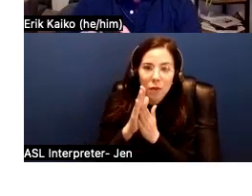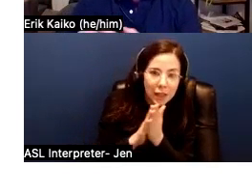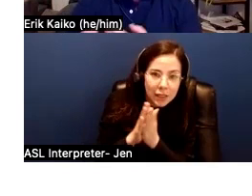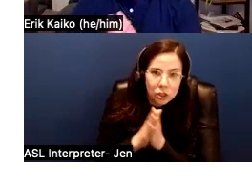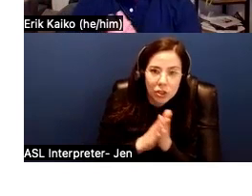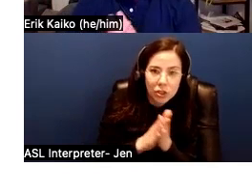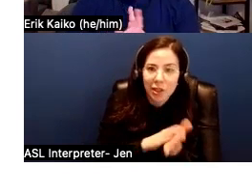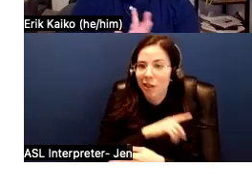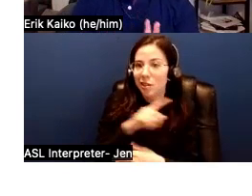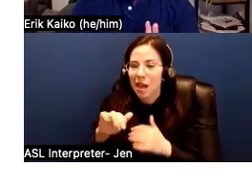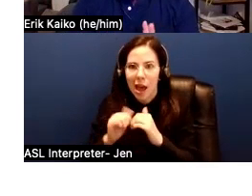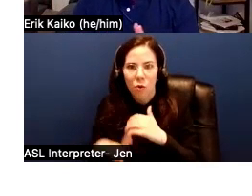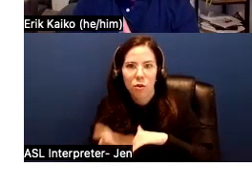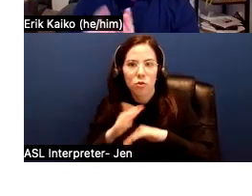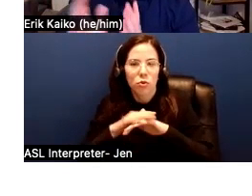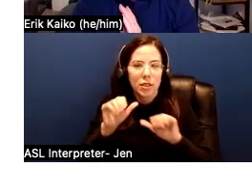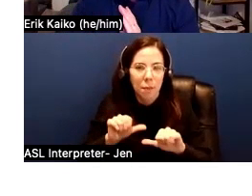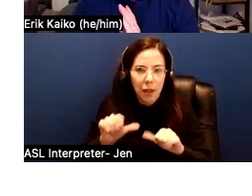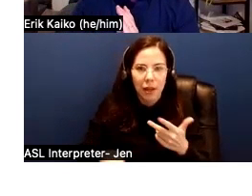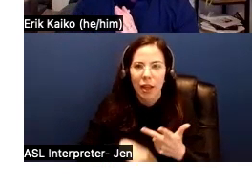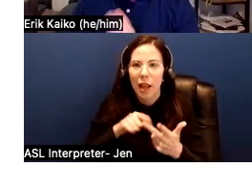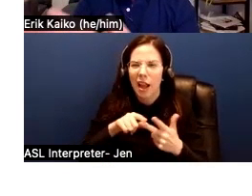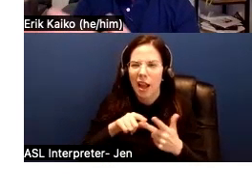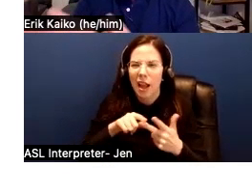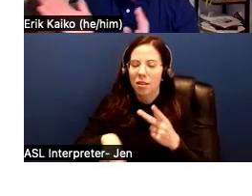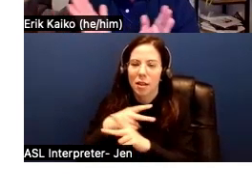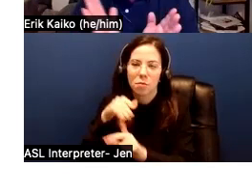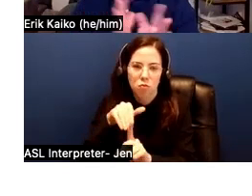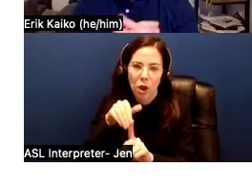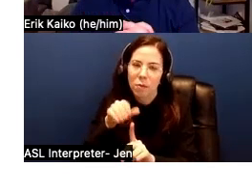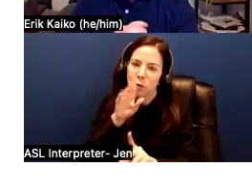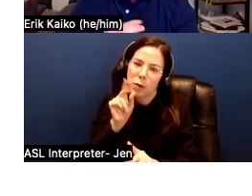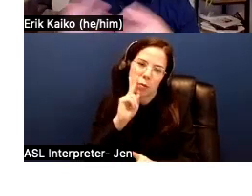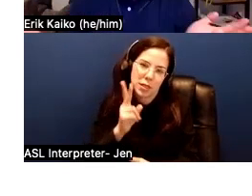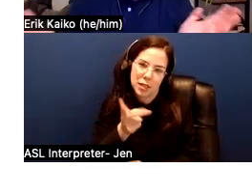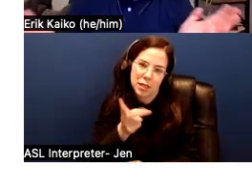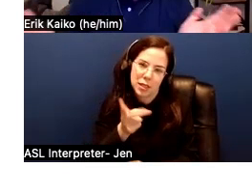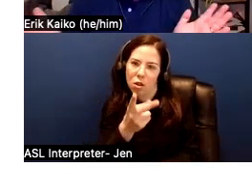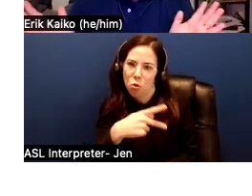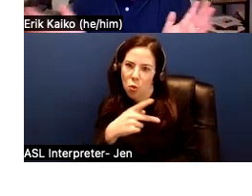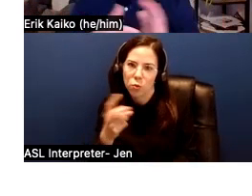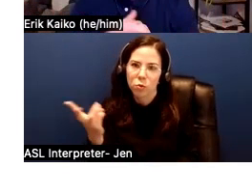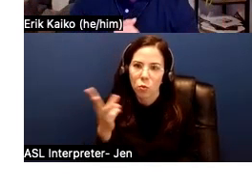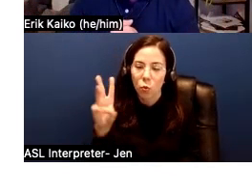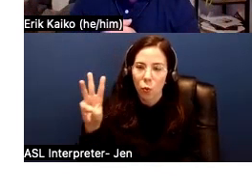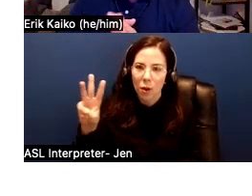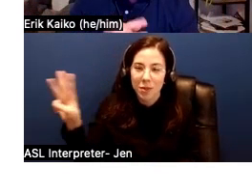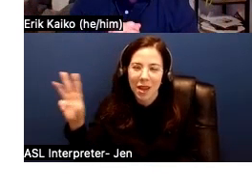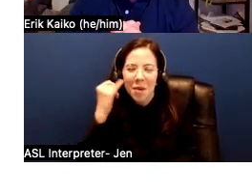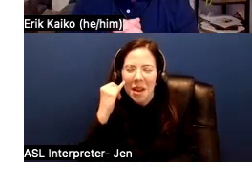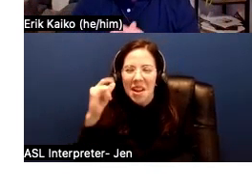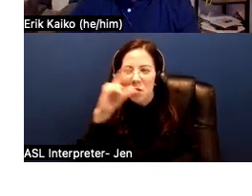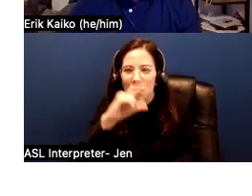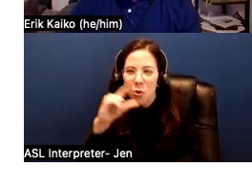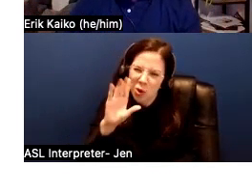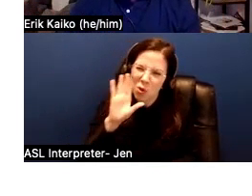increase ability, and types of prompts can also be found on these various websites. But if you Google it, I'm sure you'll find something as